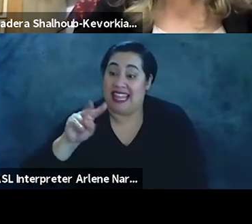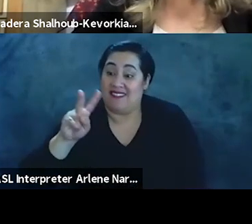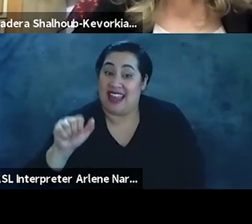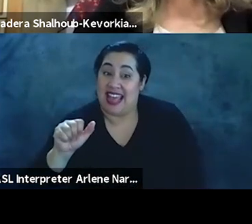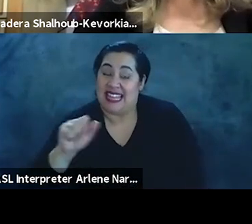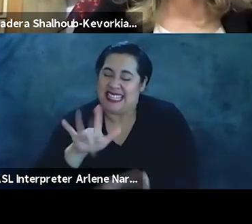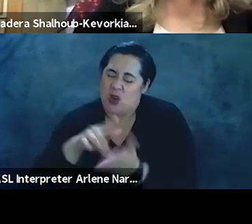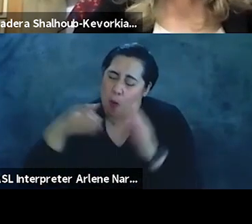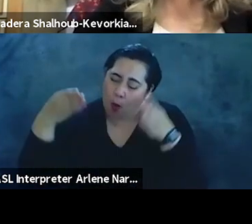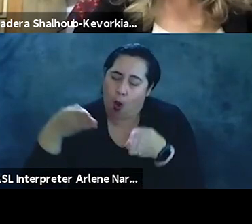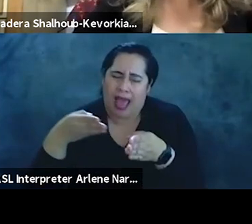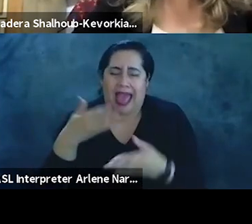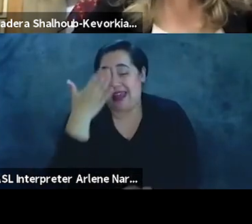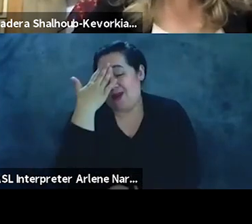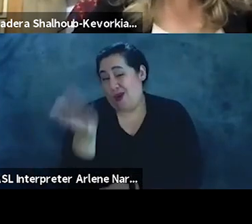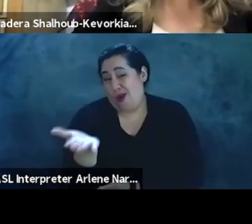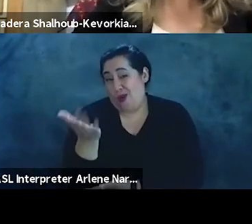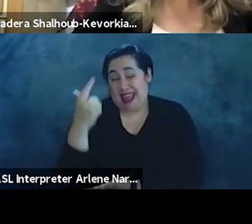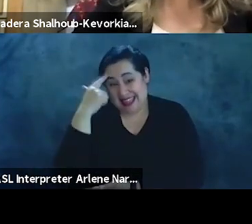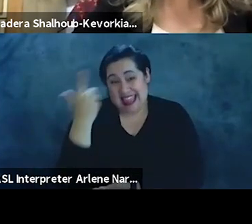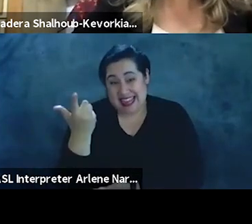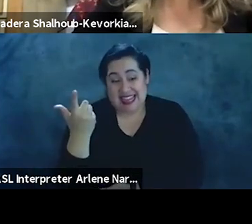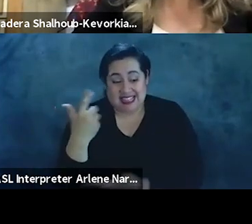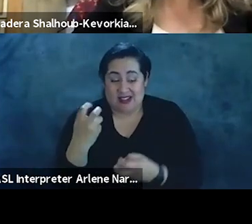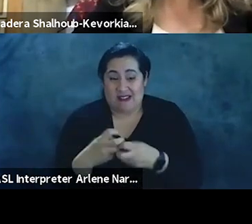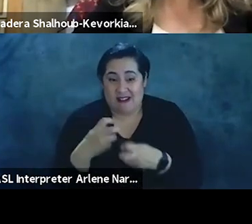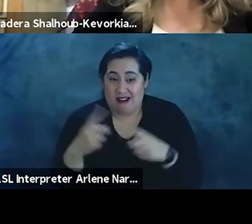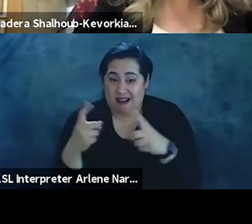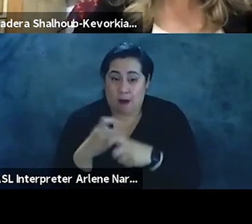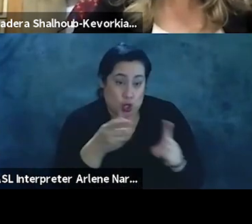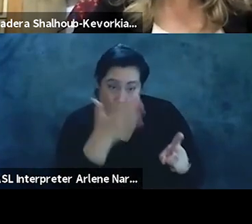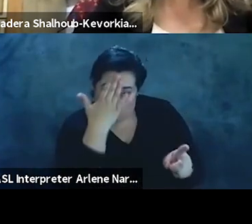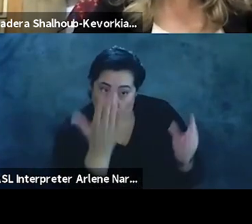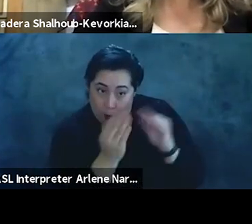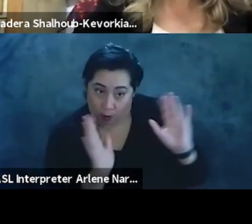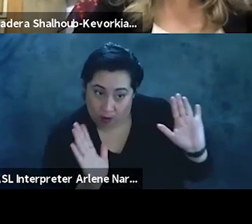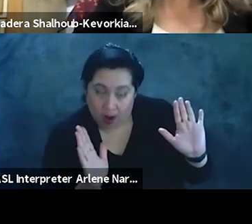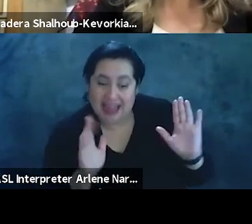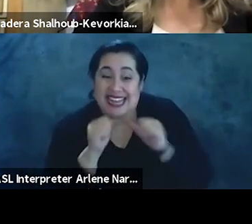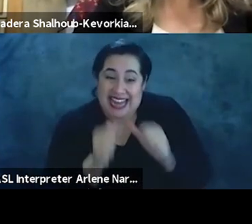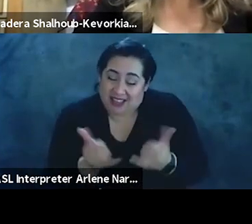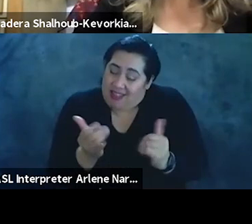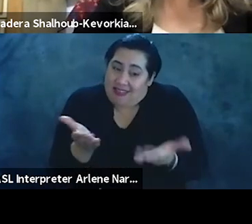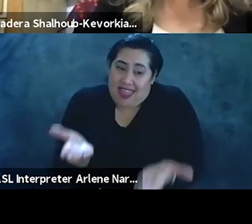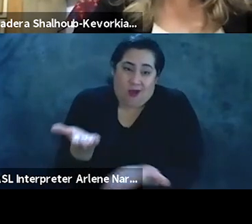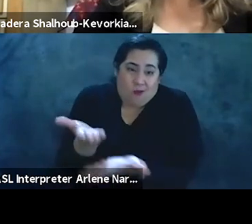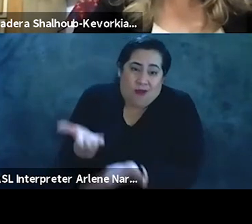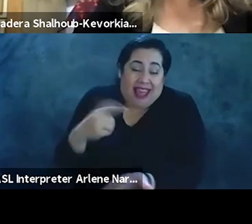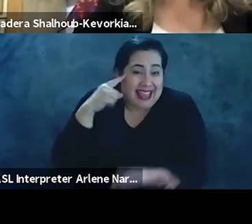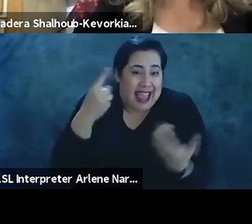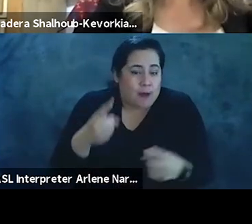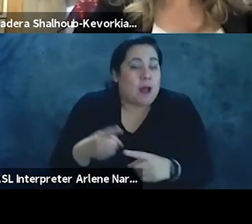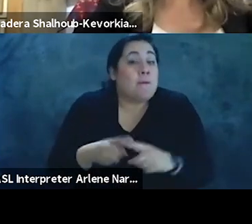i don't know i think it's harder to the death to the arabes but the other thing to keep in mind it was you know better than me i mean denial is still there again i think these things are happening